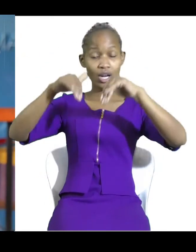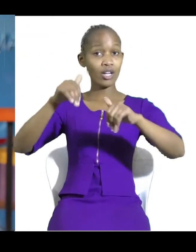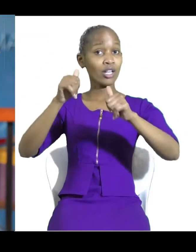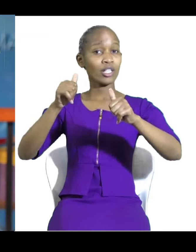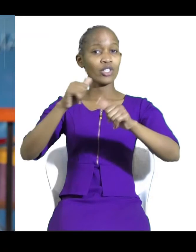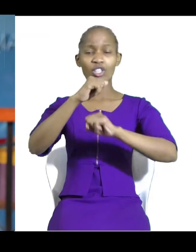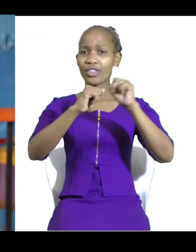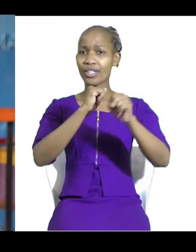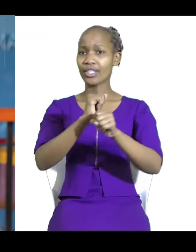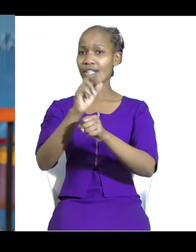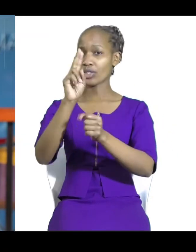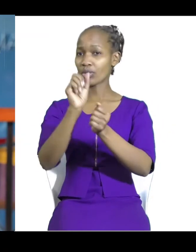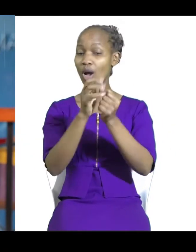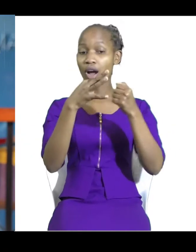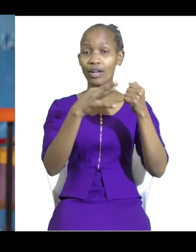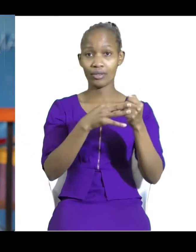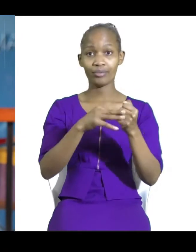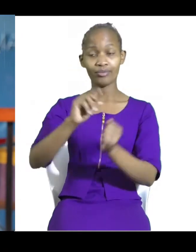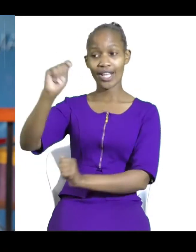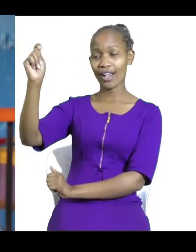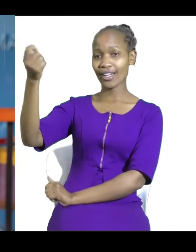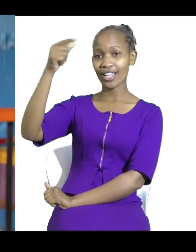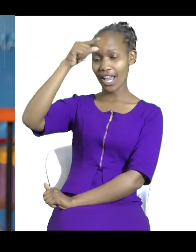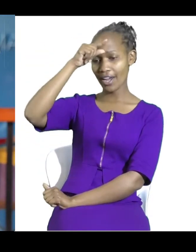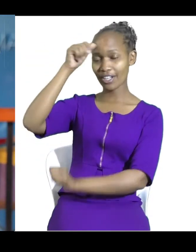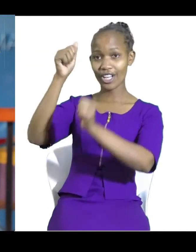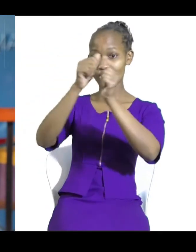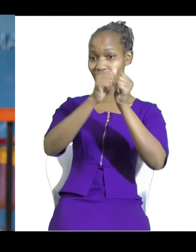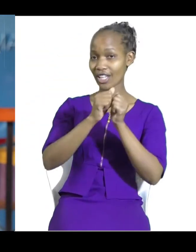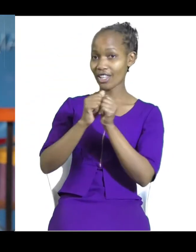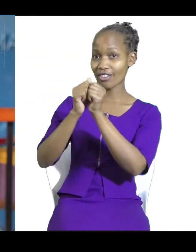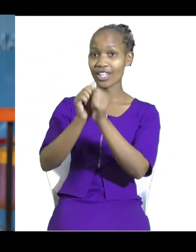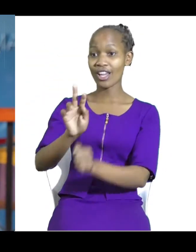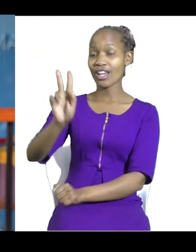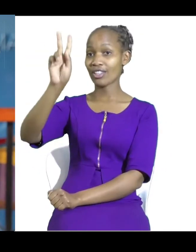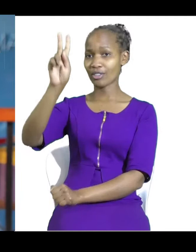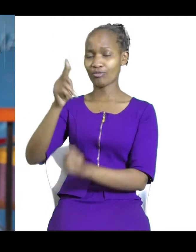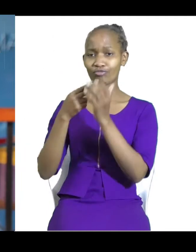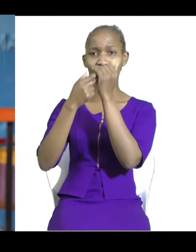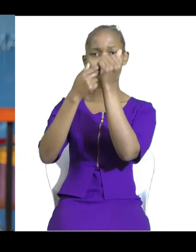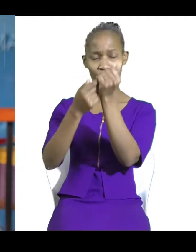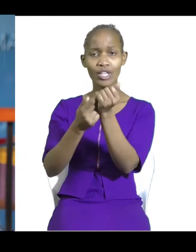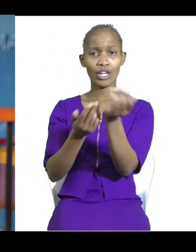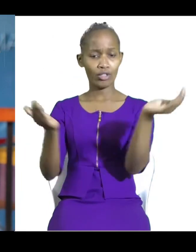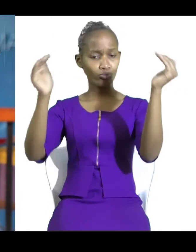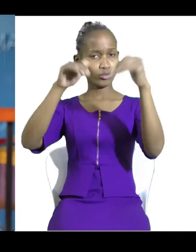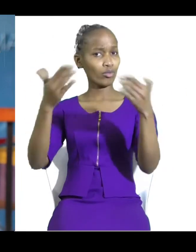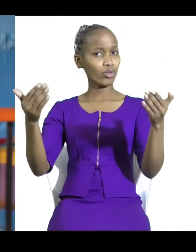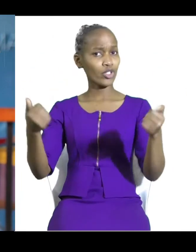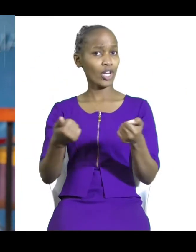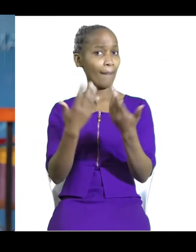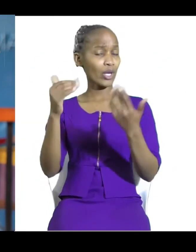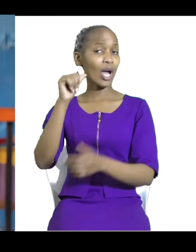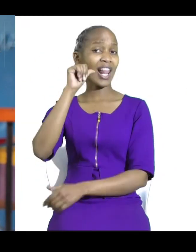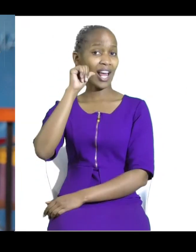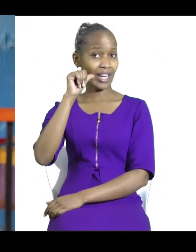that was held in 2018, actually, the Kenyan government, together with the UK government, co-hosted this event that